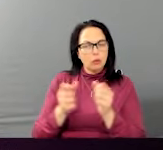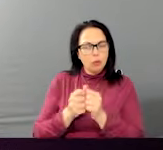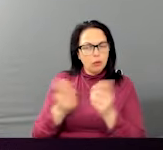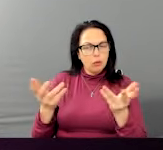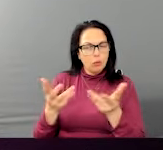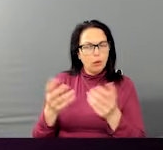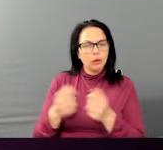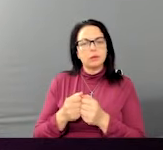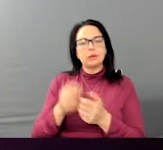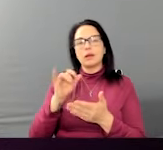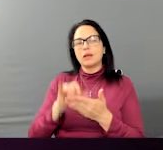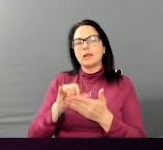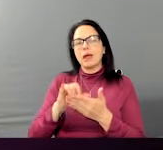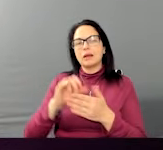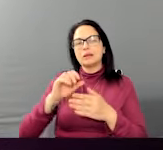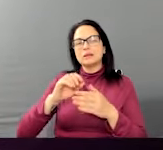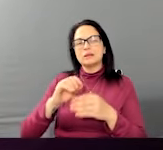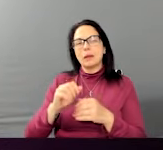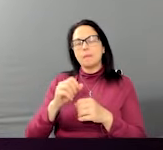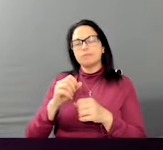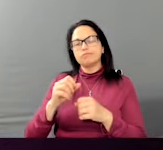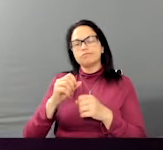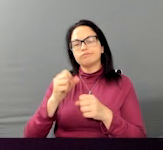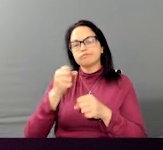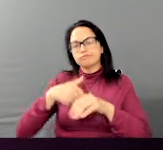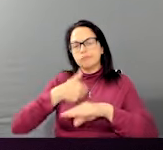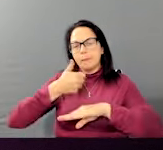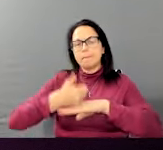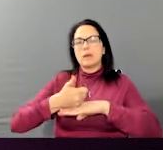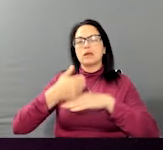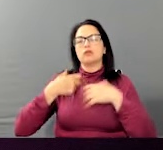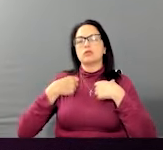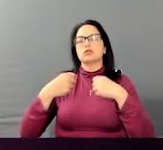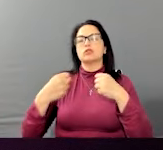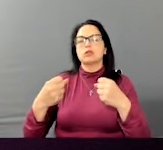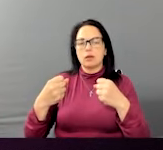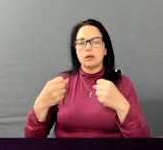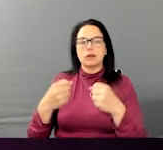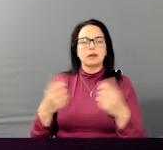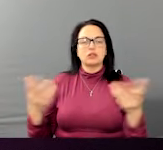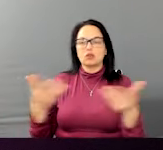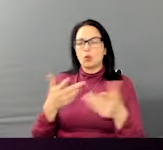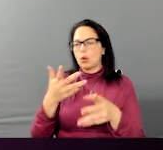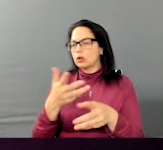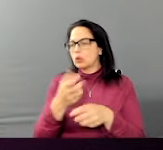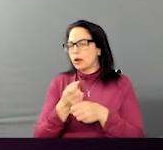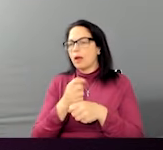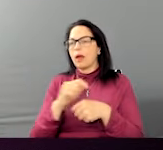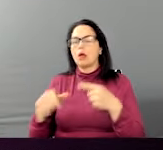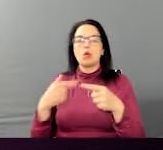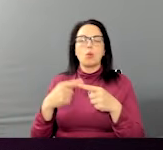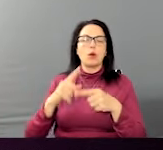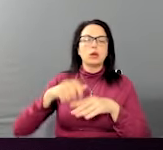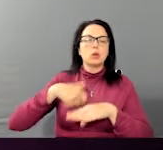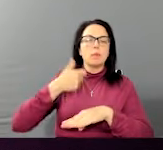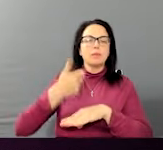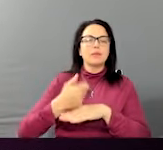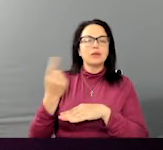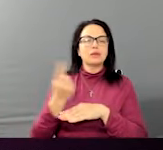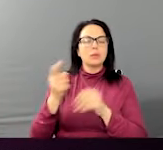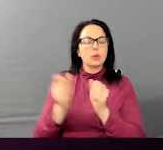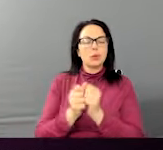And that is the build solidly thing. So what do you get when you build something with Remix with the